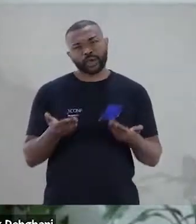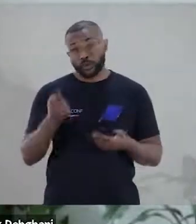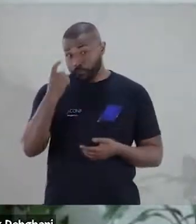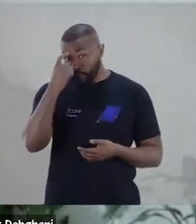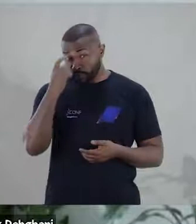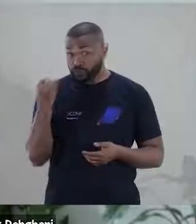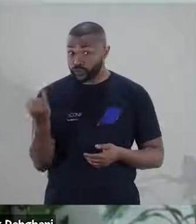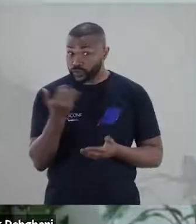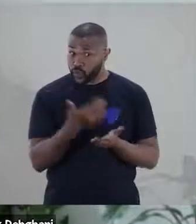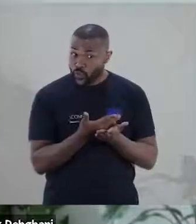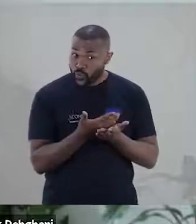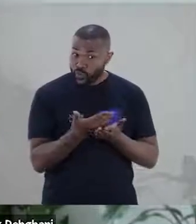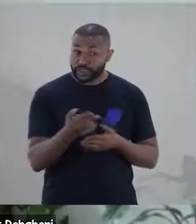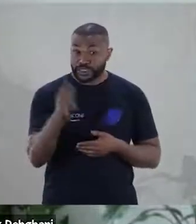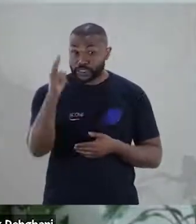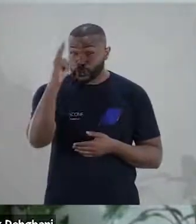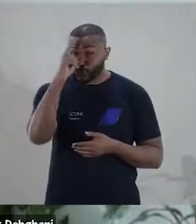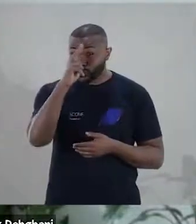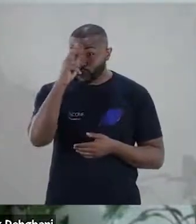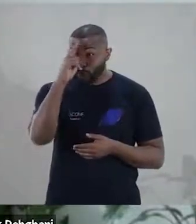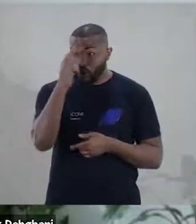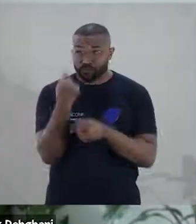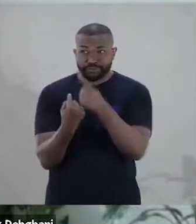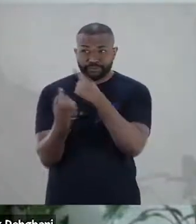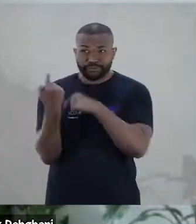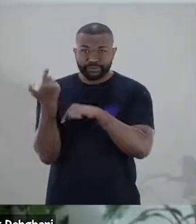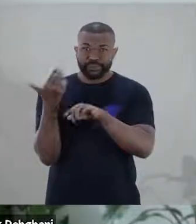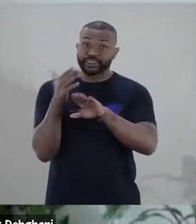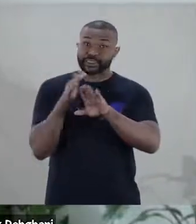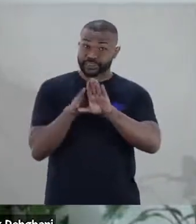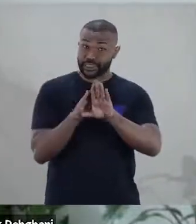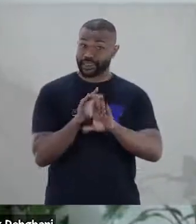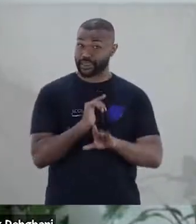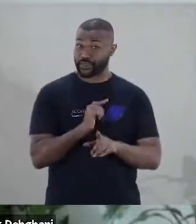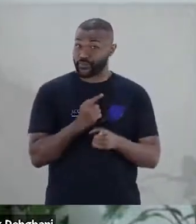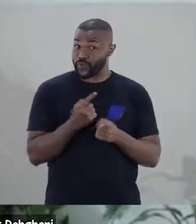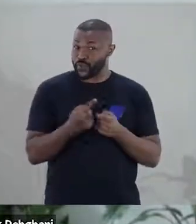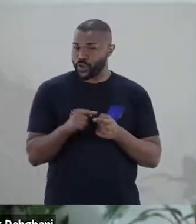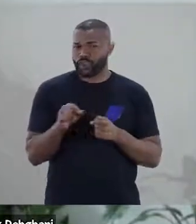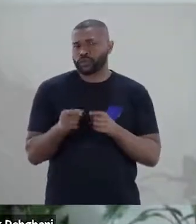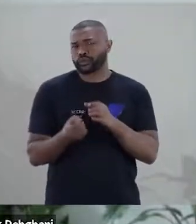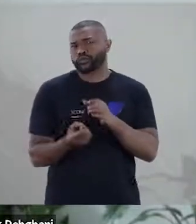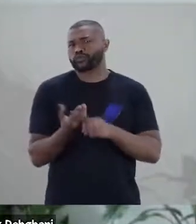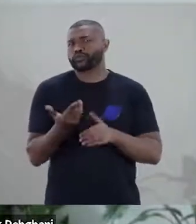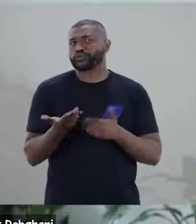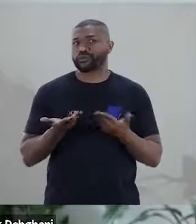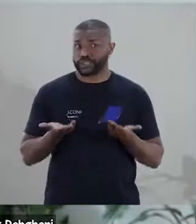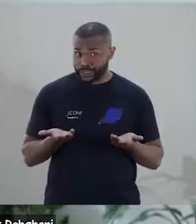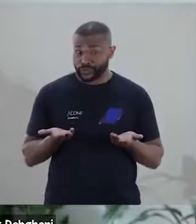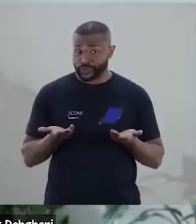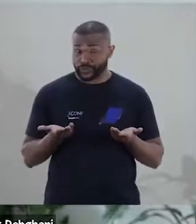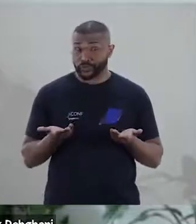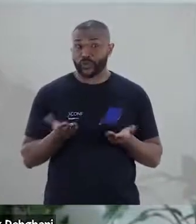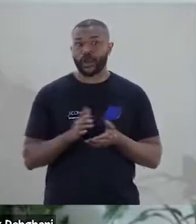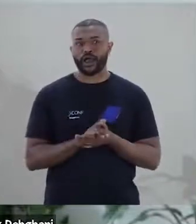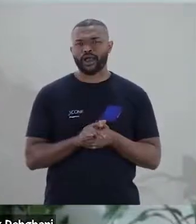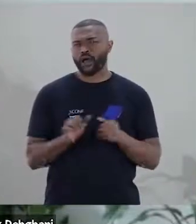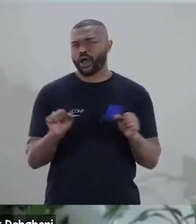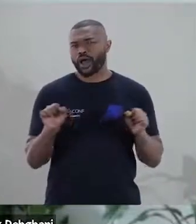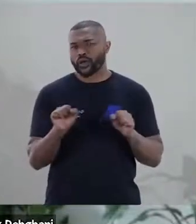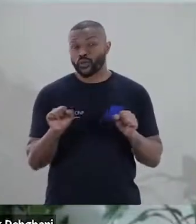it's important for us to start with the story of it, as why it came to exist. I love this